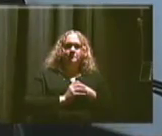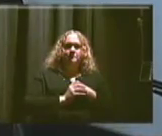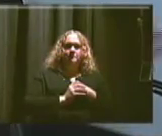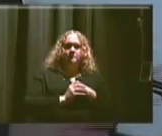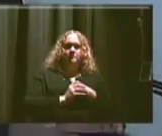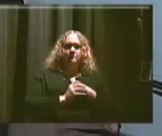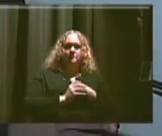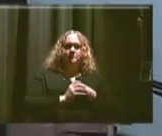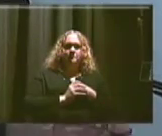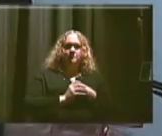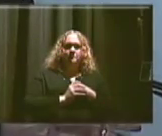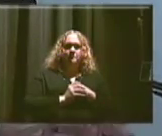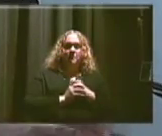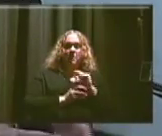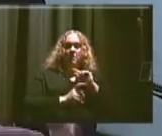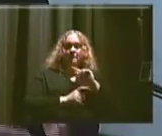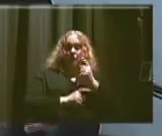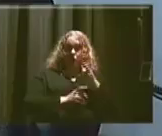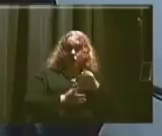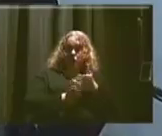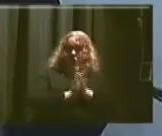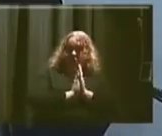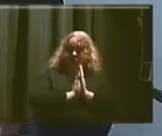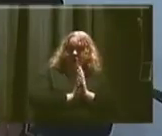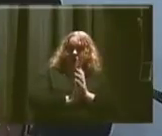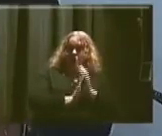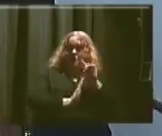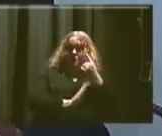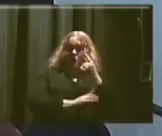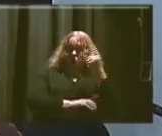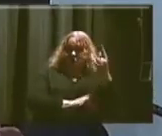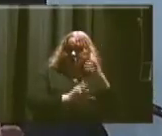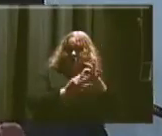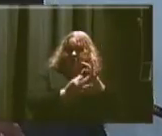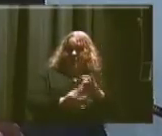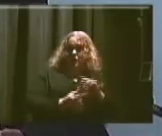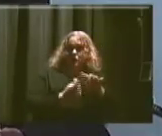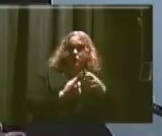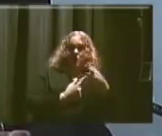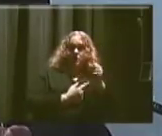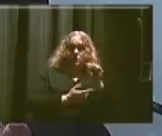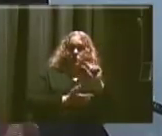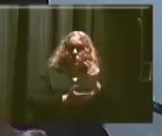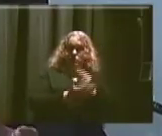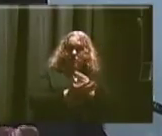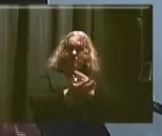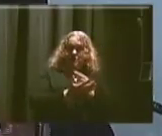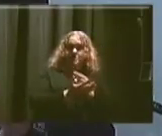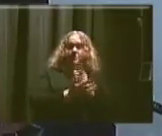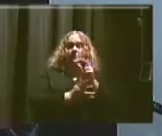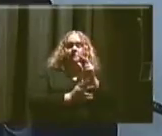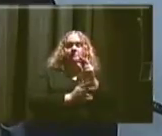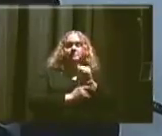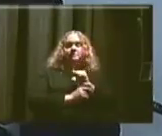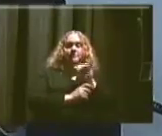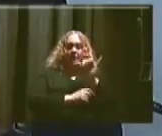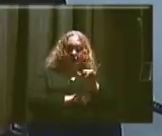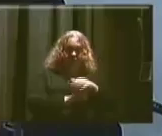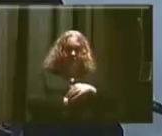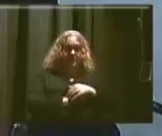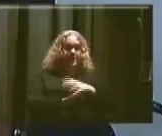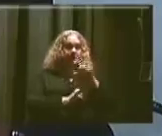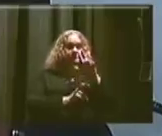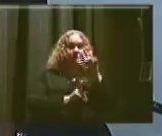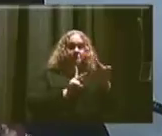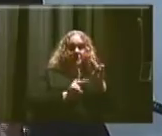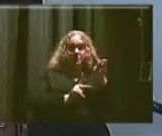one around high school graduation, people at the Kentucky Department of Education that have